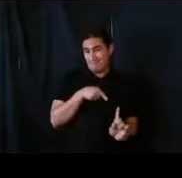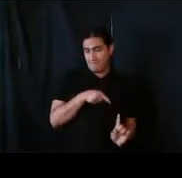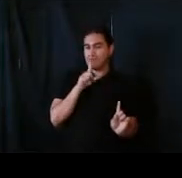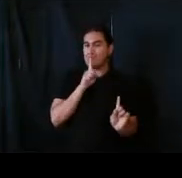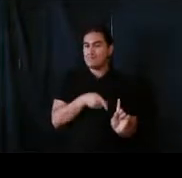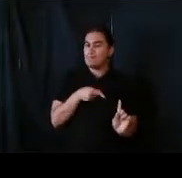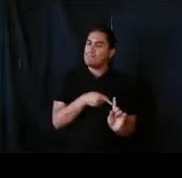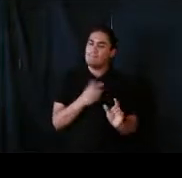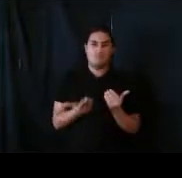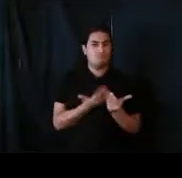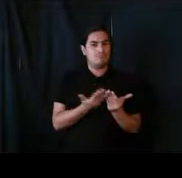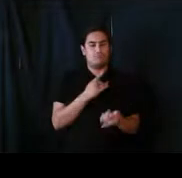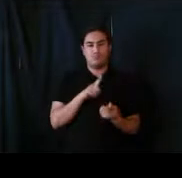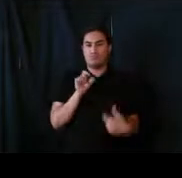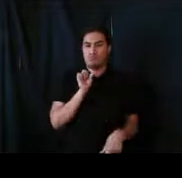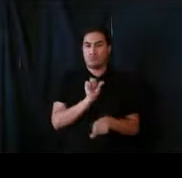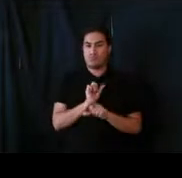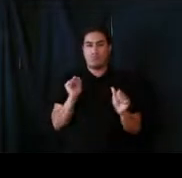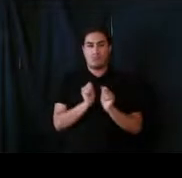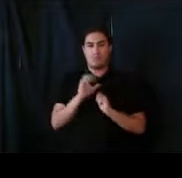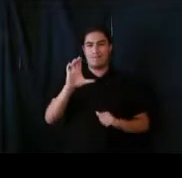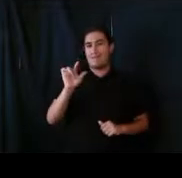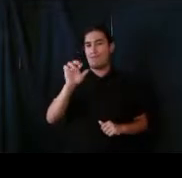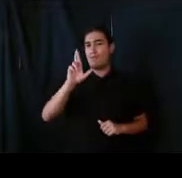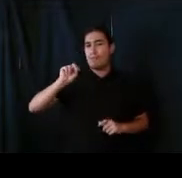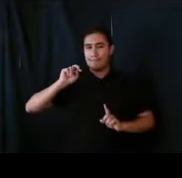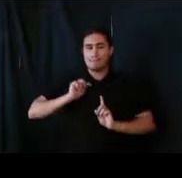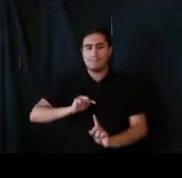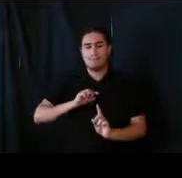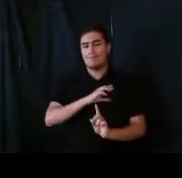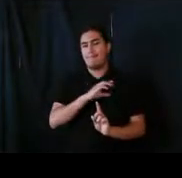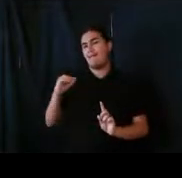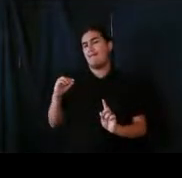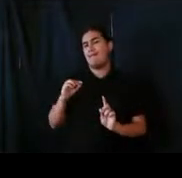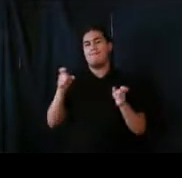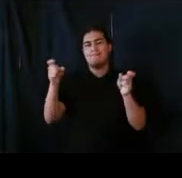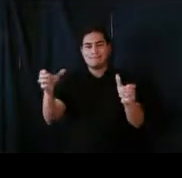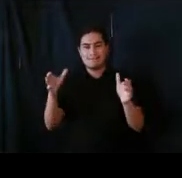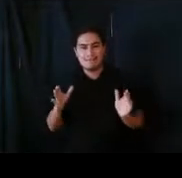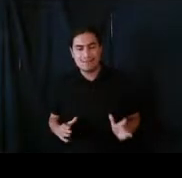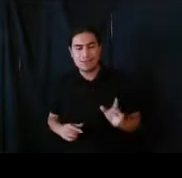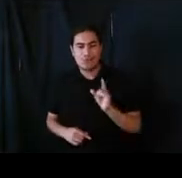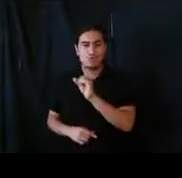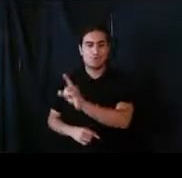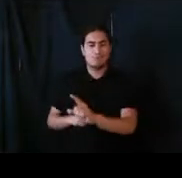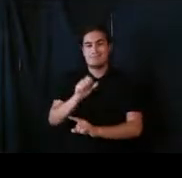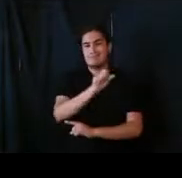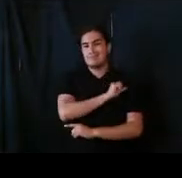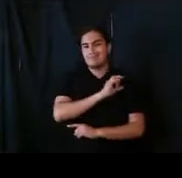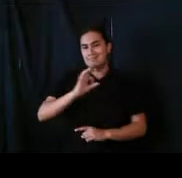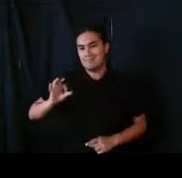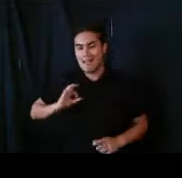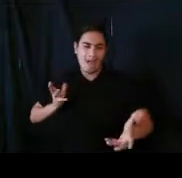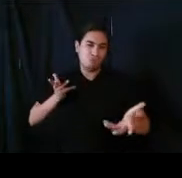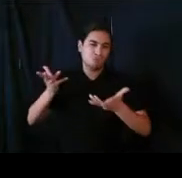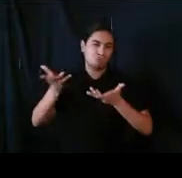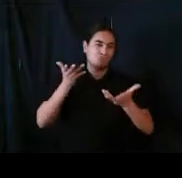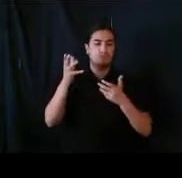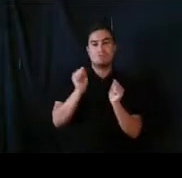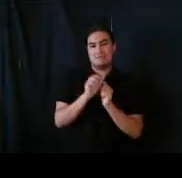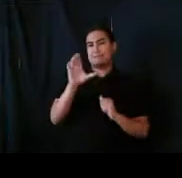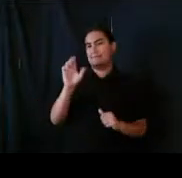really easy to work with carolyn and the facilitators and the staff at ctc we met